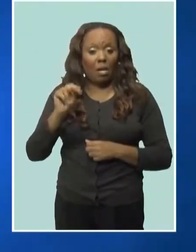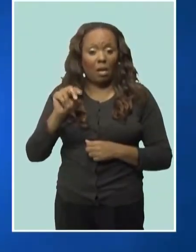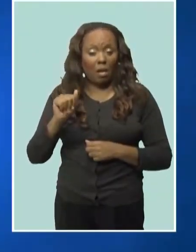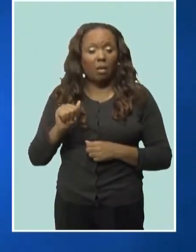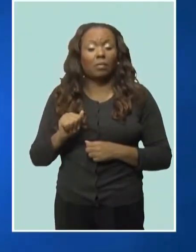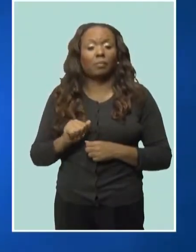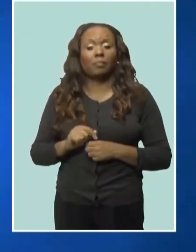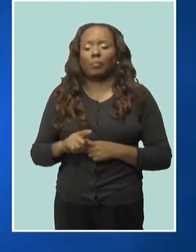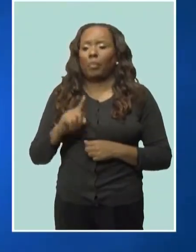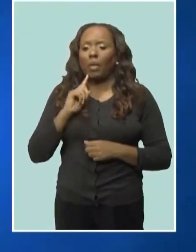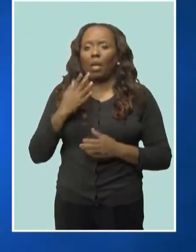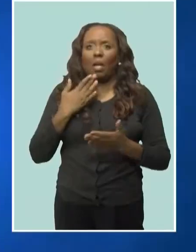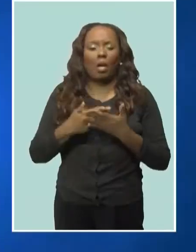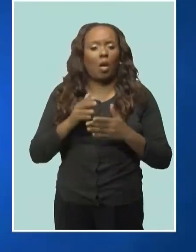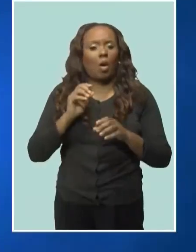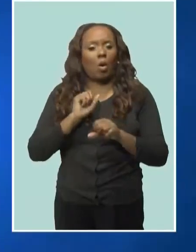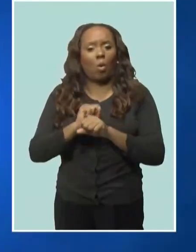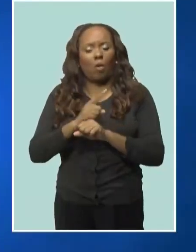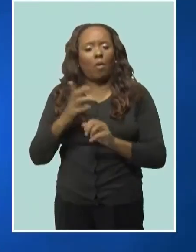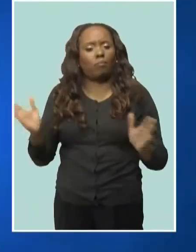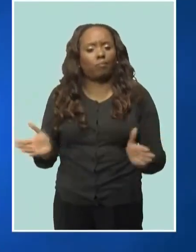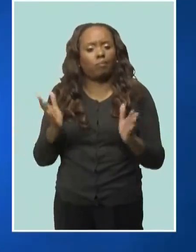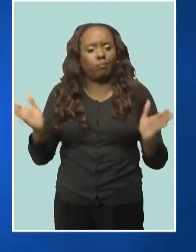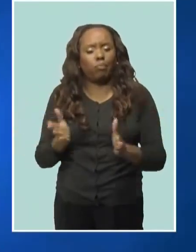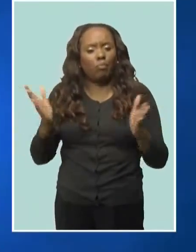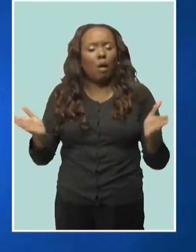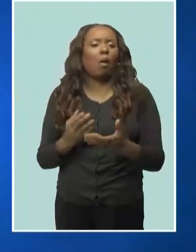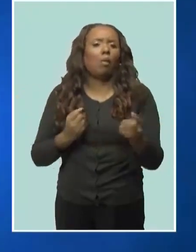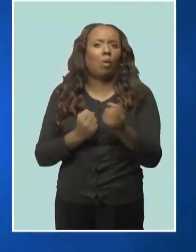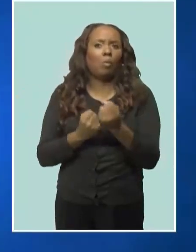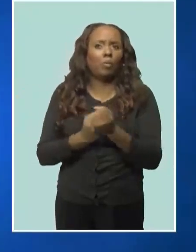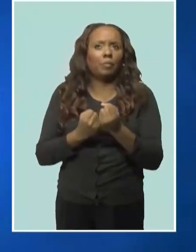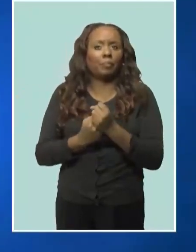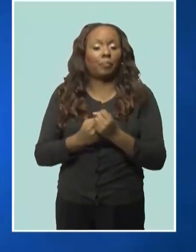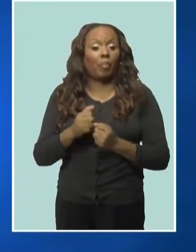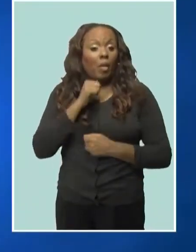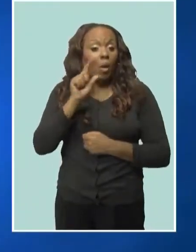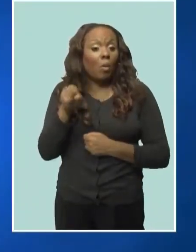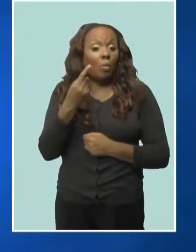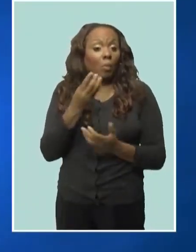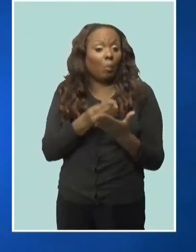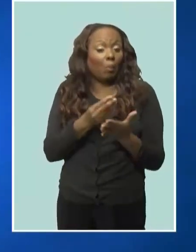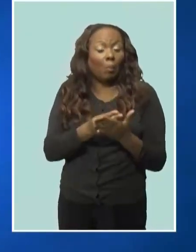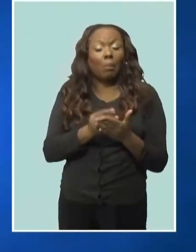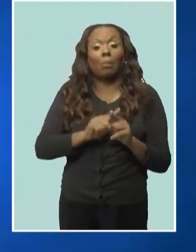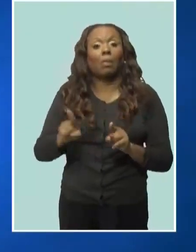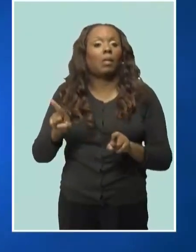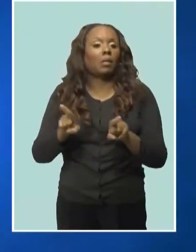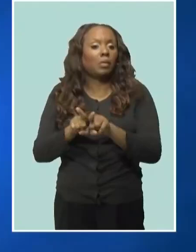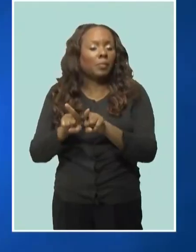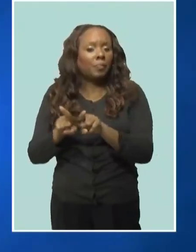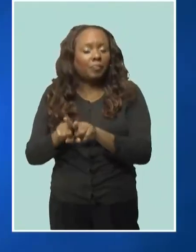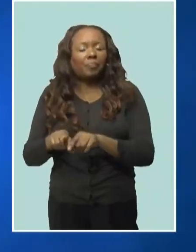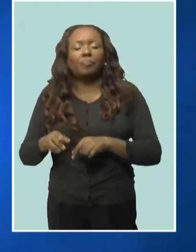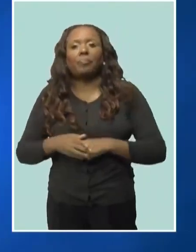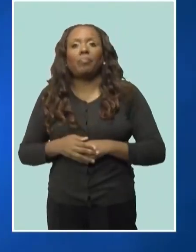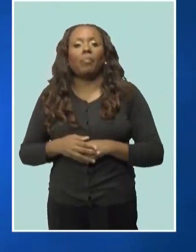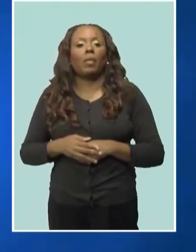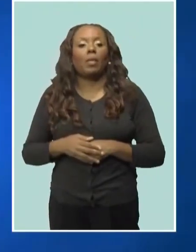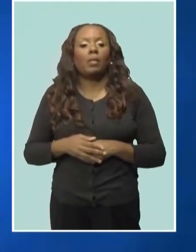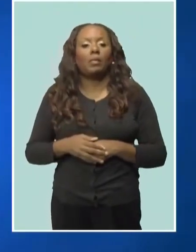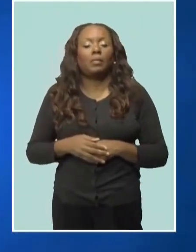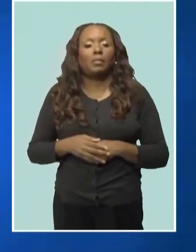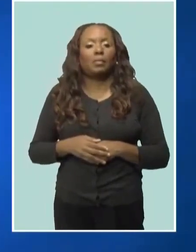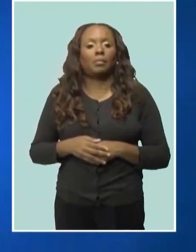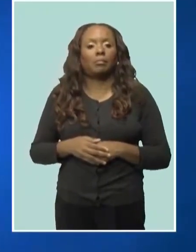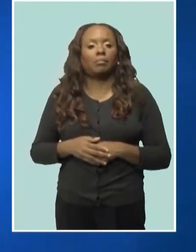mobilize this support, not only for financial resources, but also the support